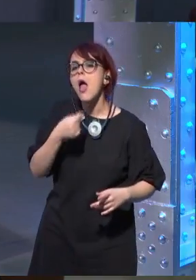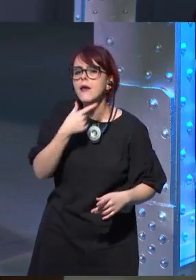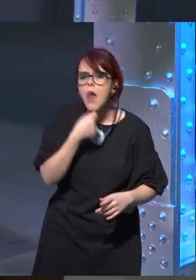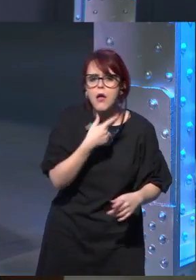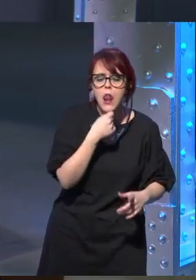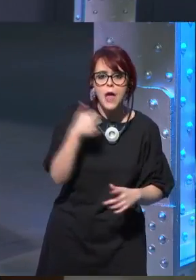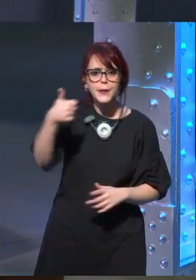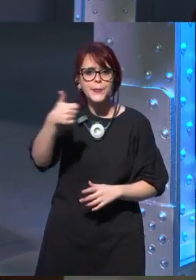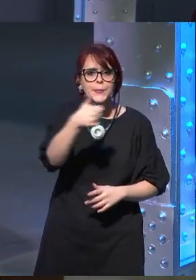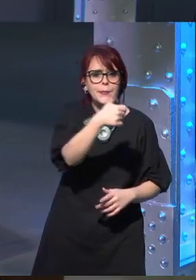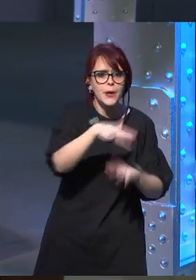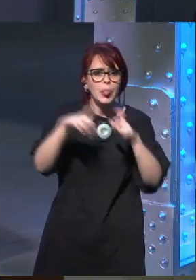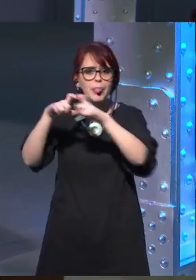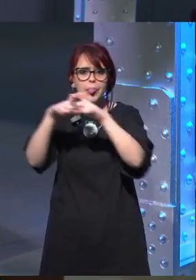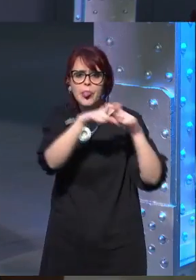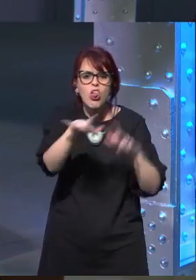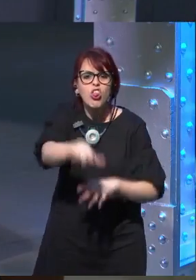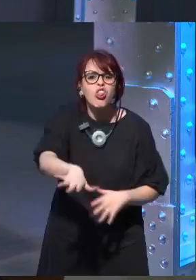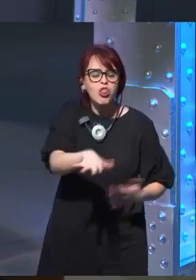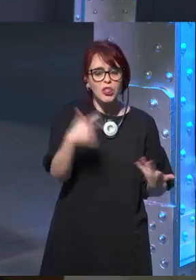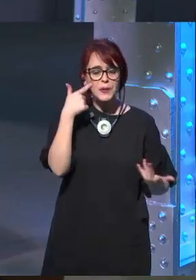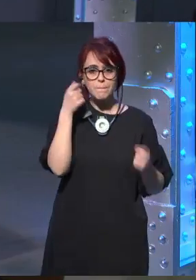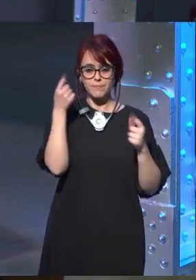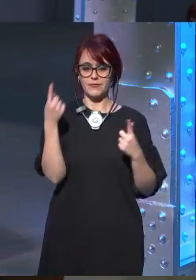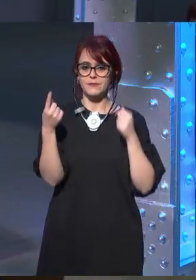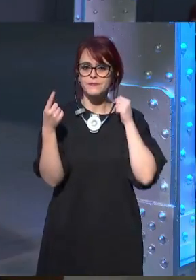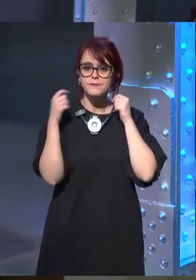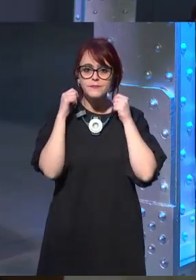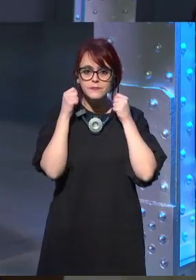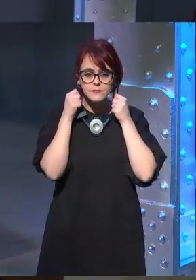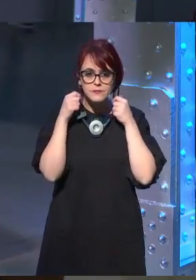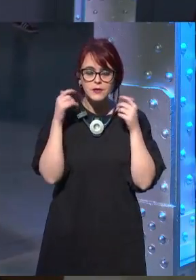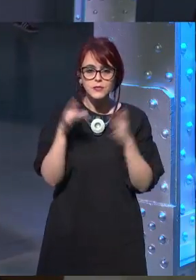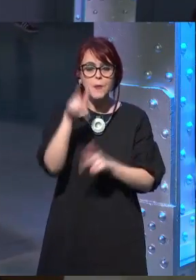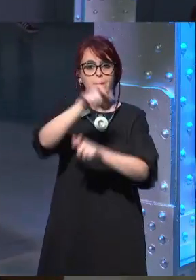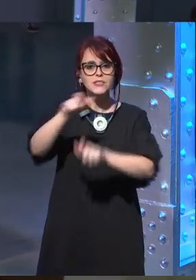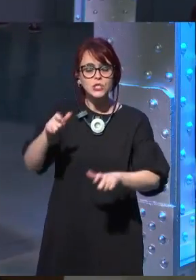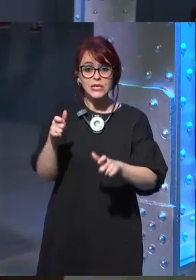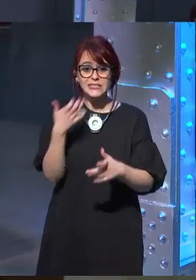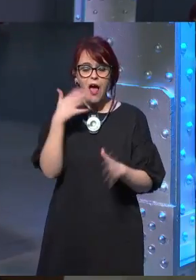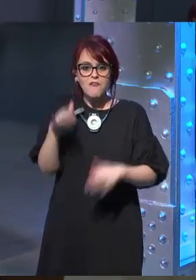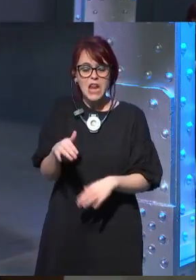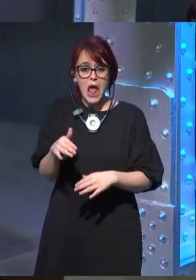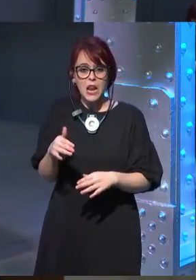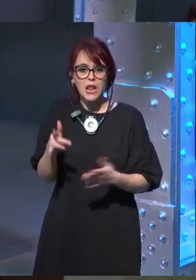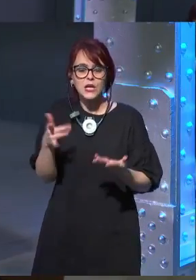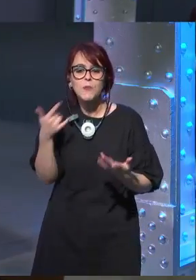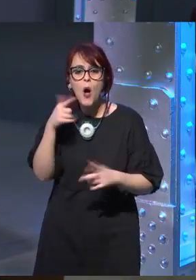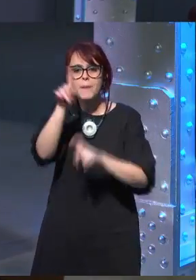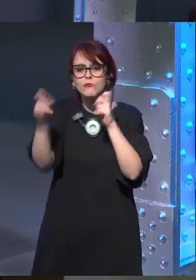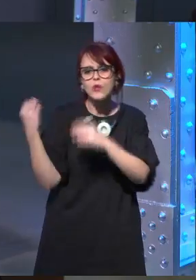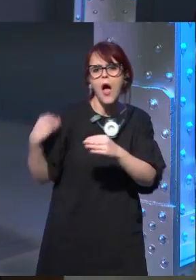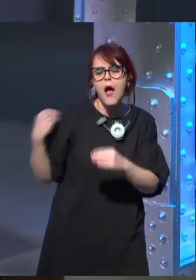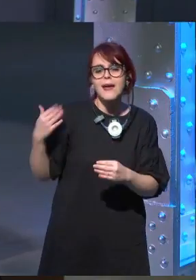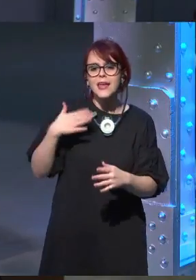Right? So this is my rule. No trolls, no drama queens or divas, no fakers, no takers, no assholes. I don't know how